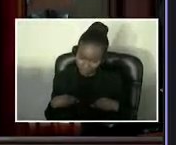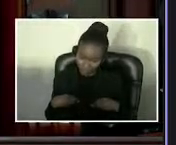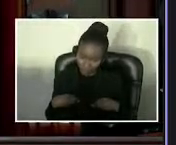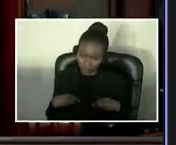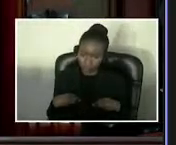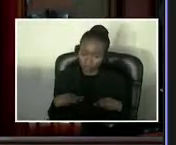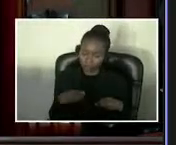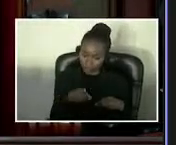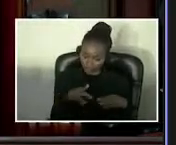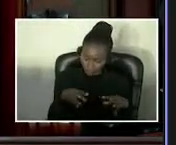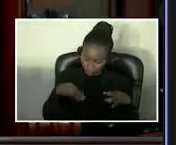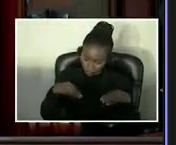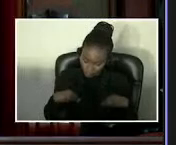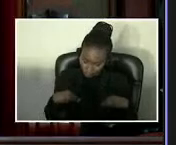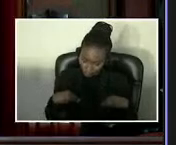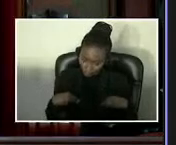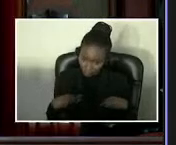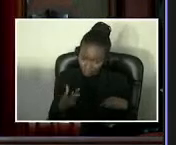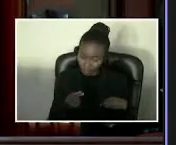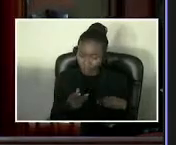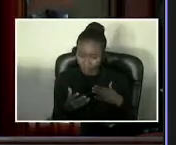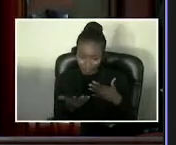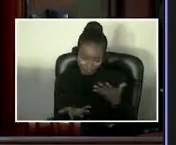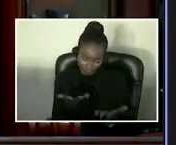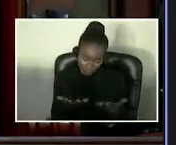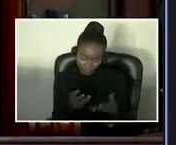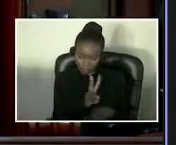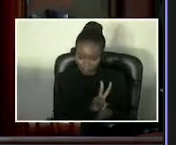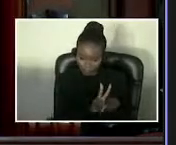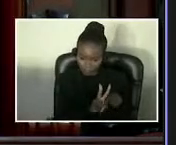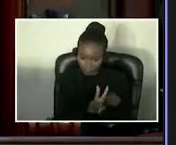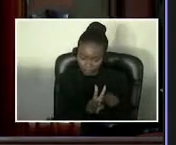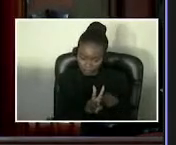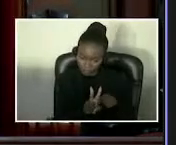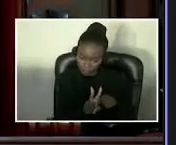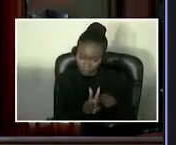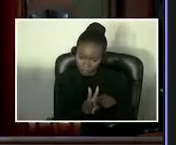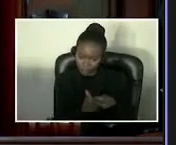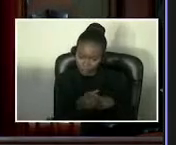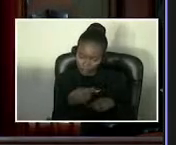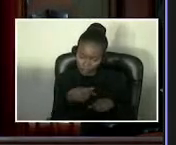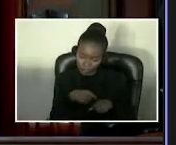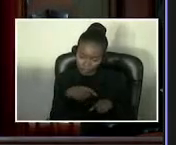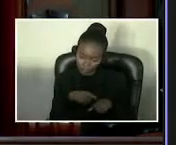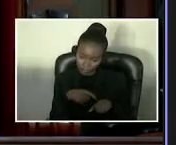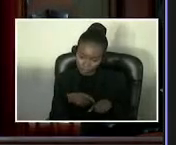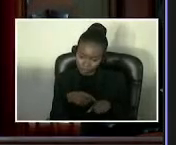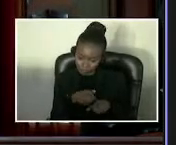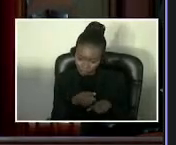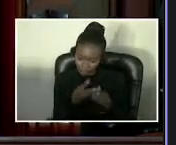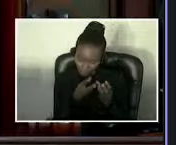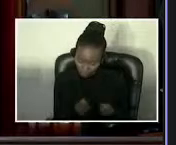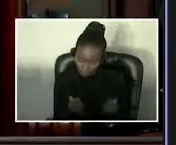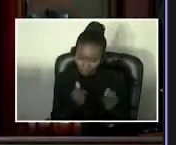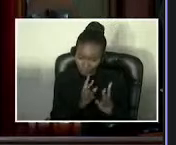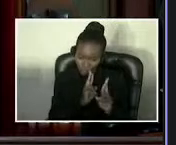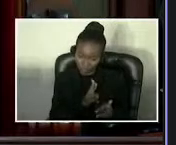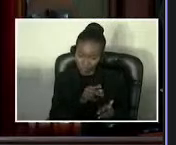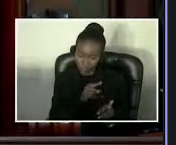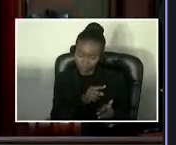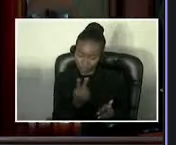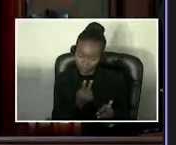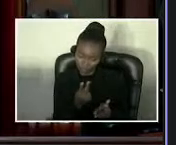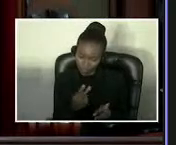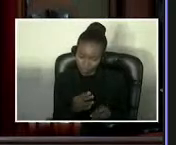we have chattanooga out of the areas of consensus qualification and deal with them reporting on them